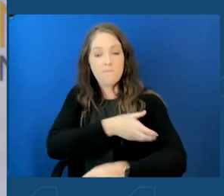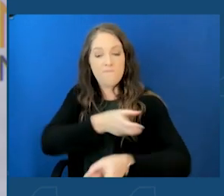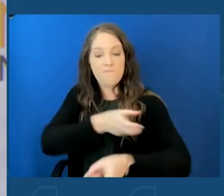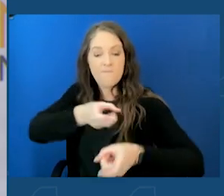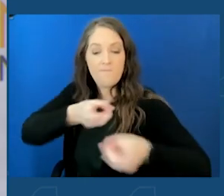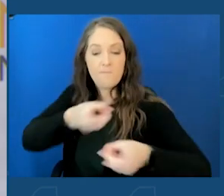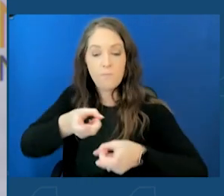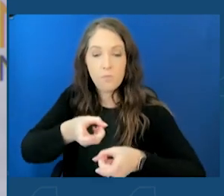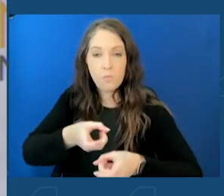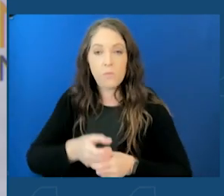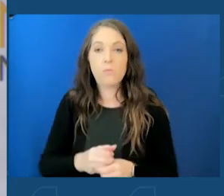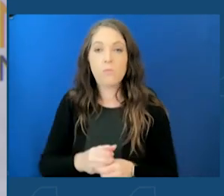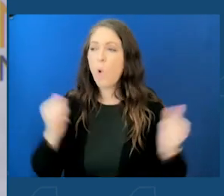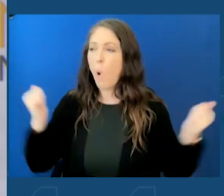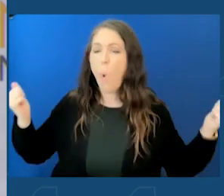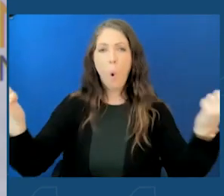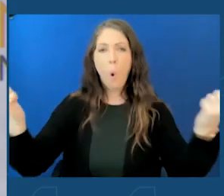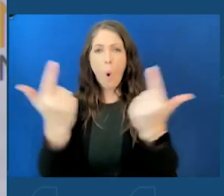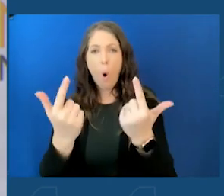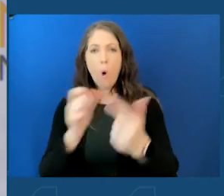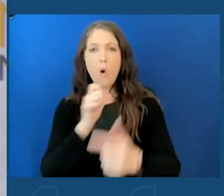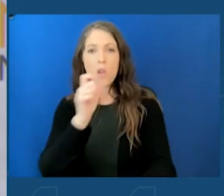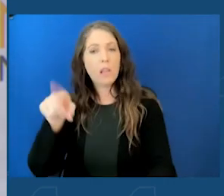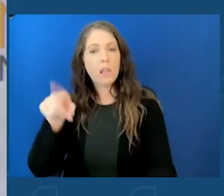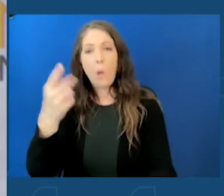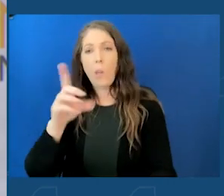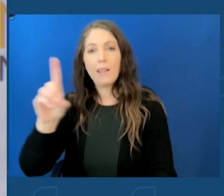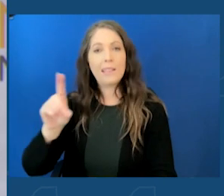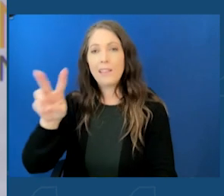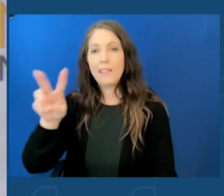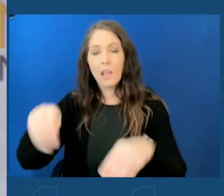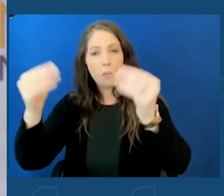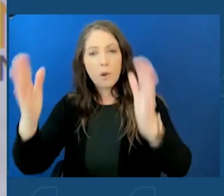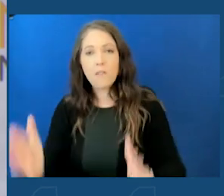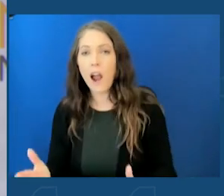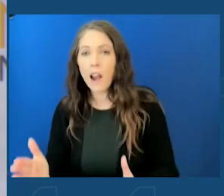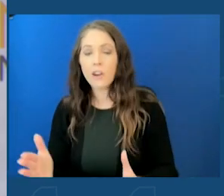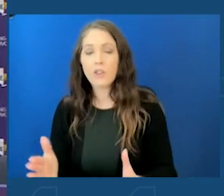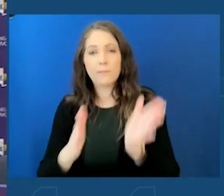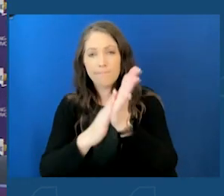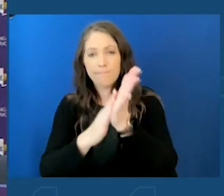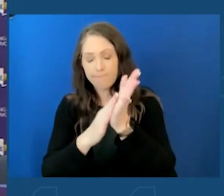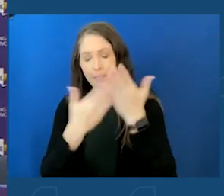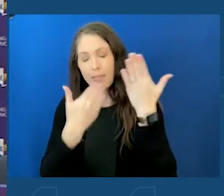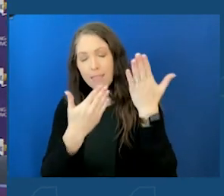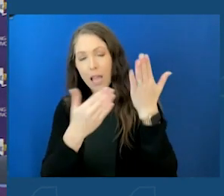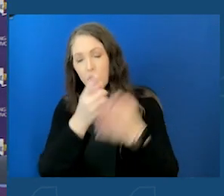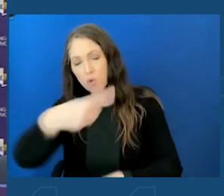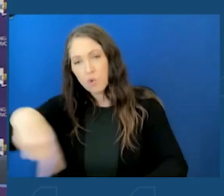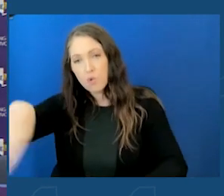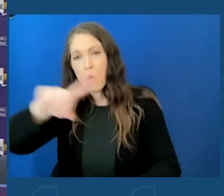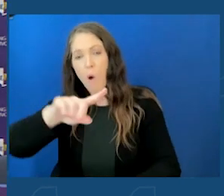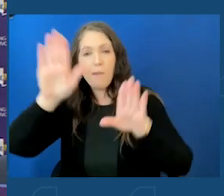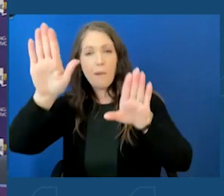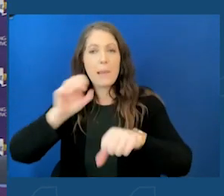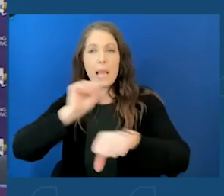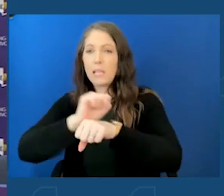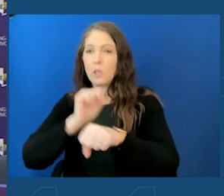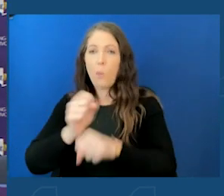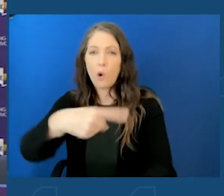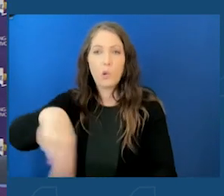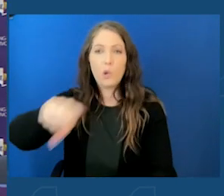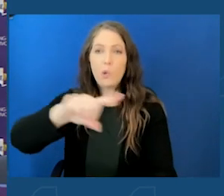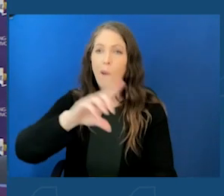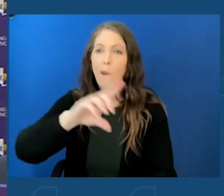the domestic violence providers, and a shout out to all of you, because you are my friends. You guys do wonderful work. You